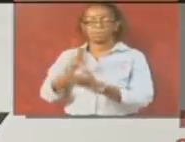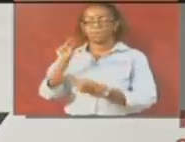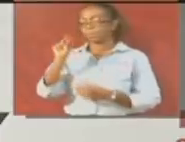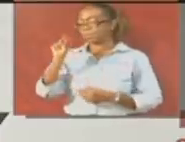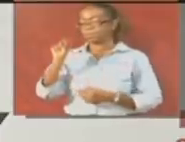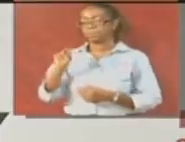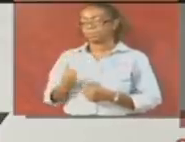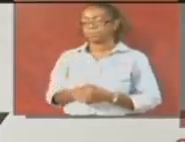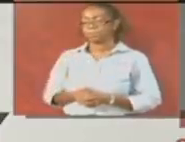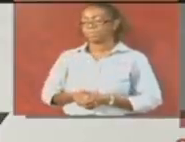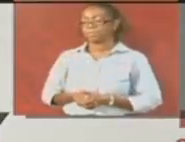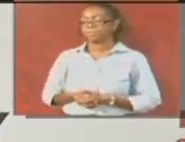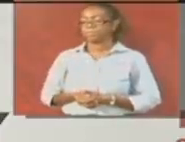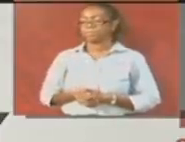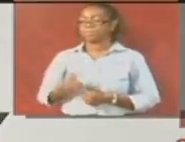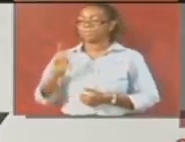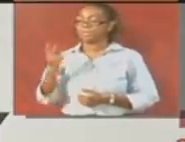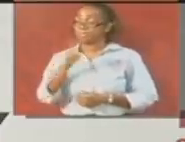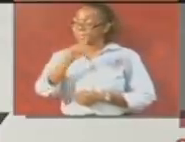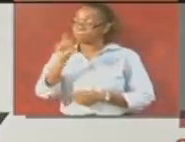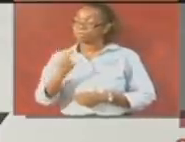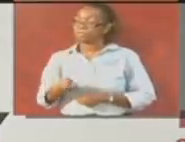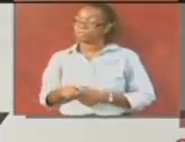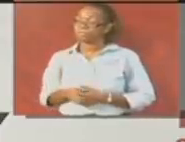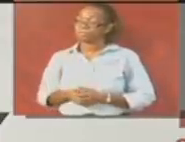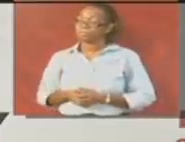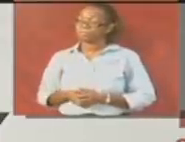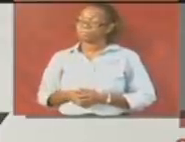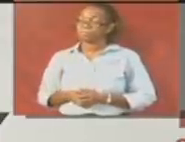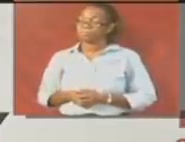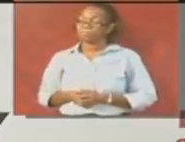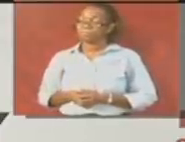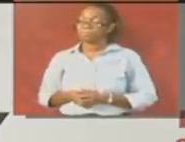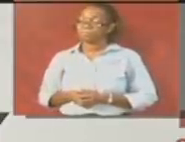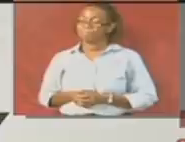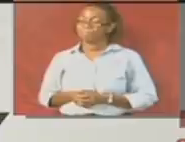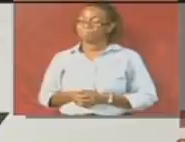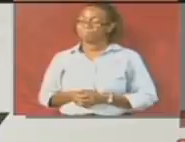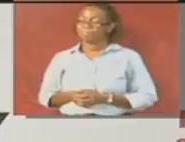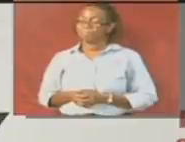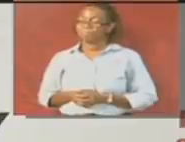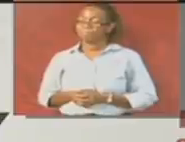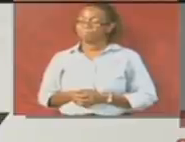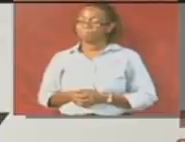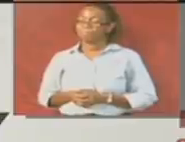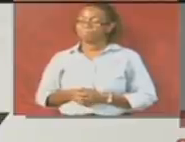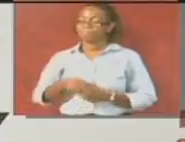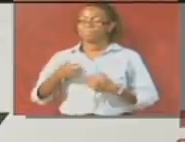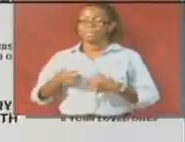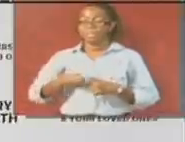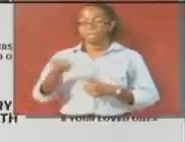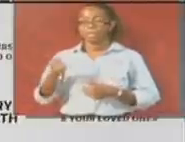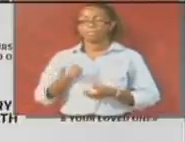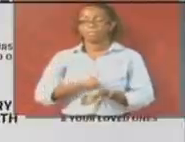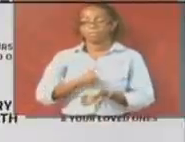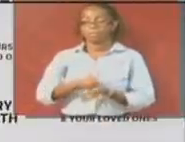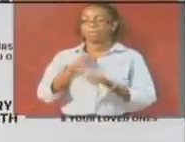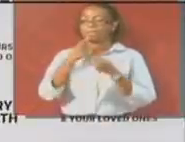second question on displaced communities or displaced individuals, I think I'll turn that over to Ms. Sukhchand.